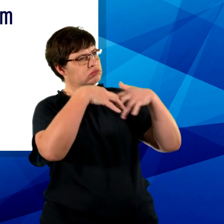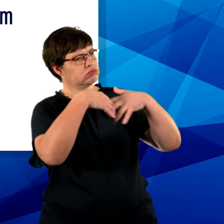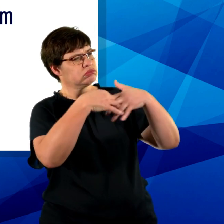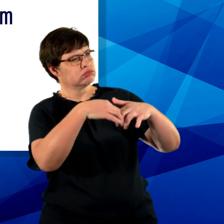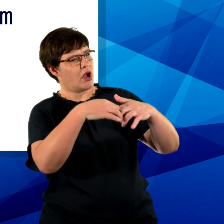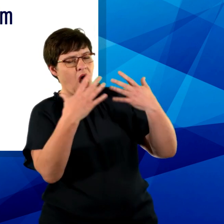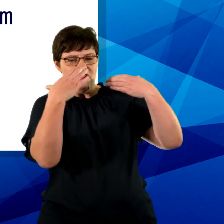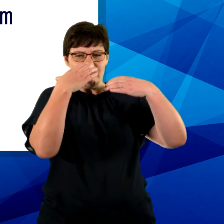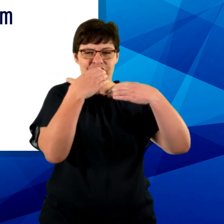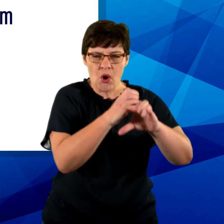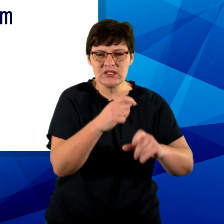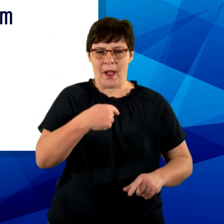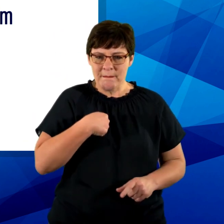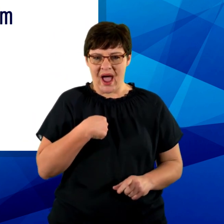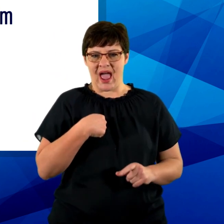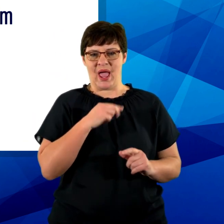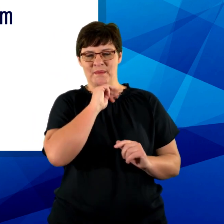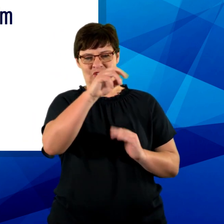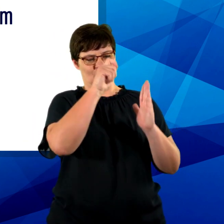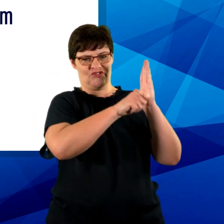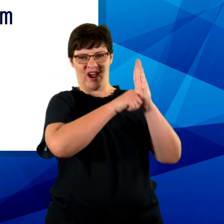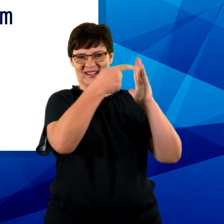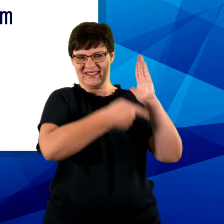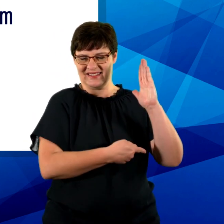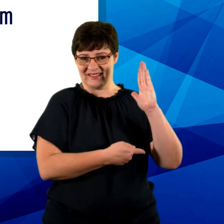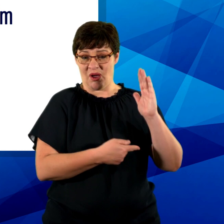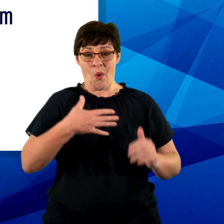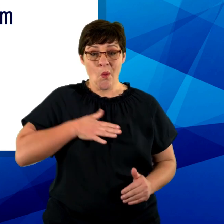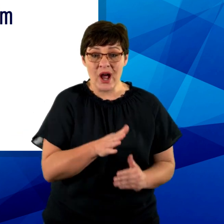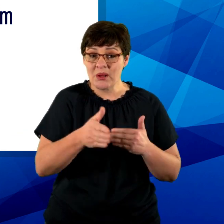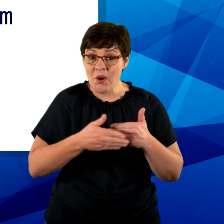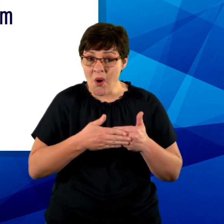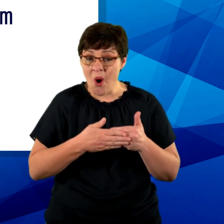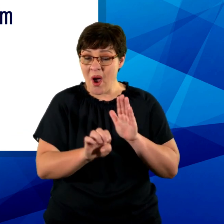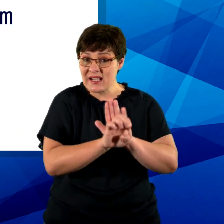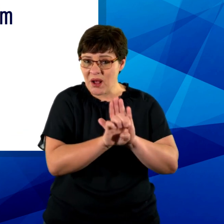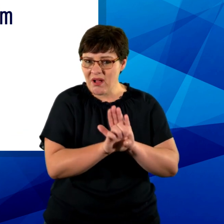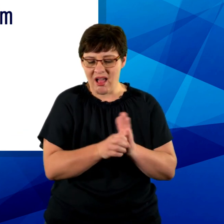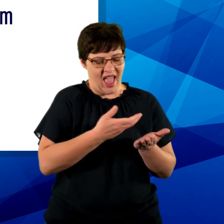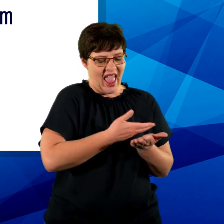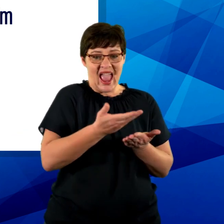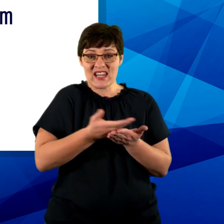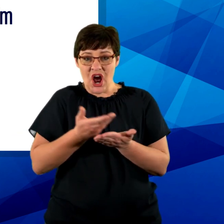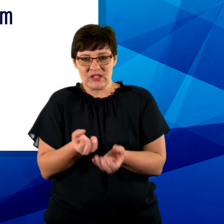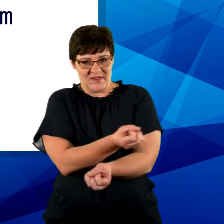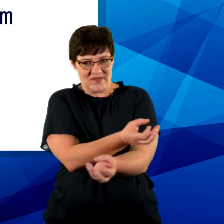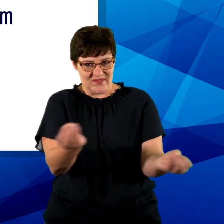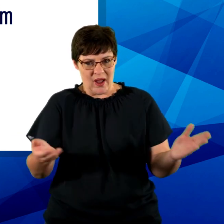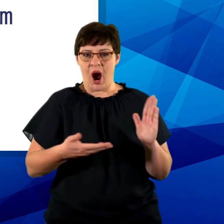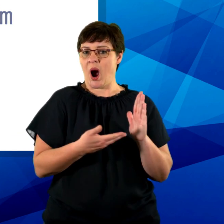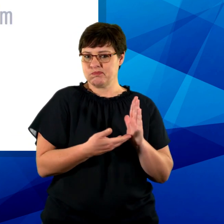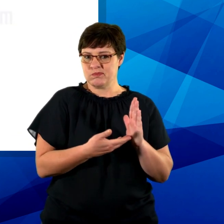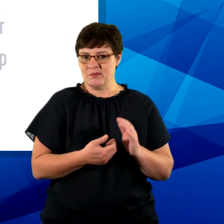her focus on the message of your text. Curious for more examples? You will find them in the handout.